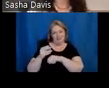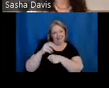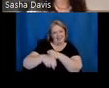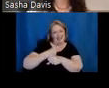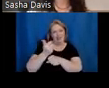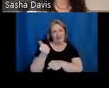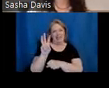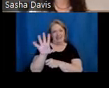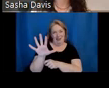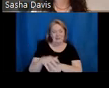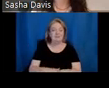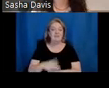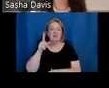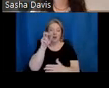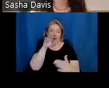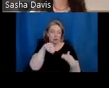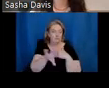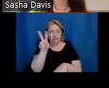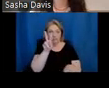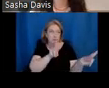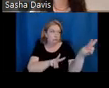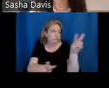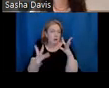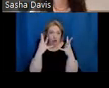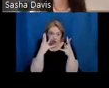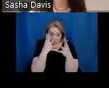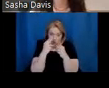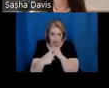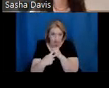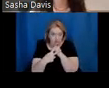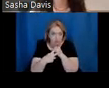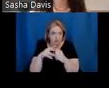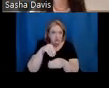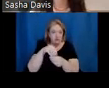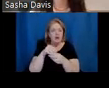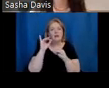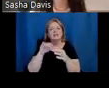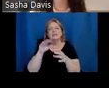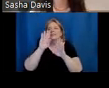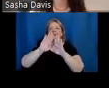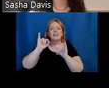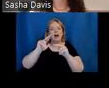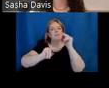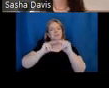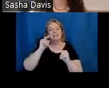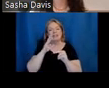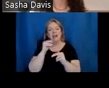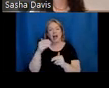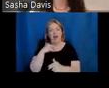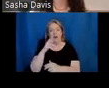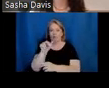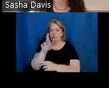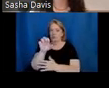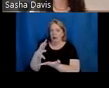a tour and marvel at the impeccably preserved interiors and collections, including a rare collection of women's